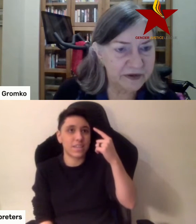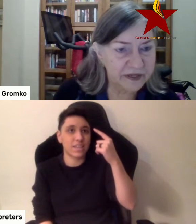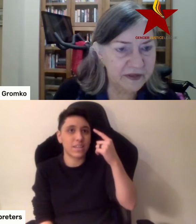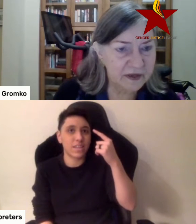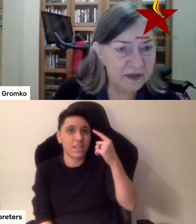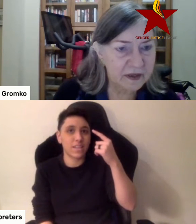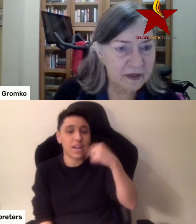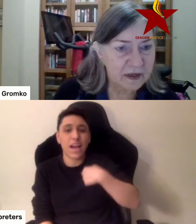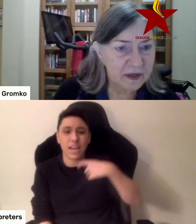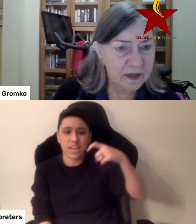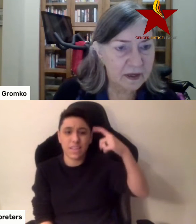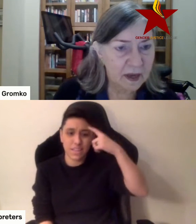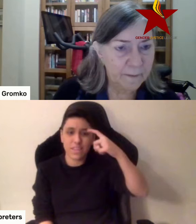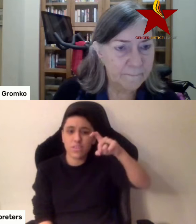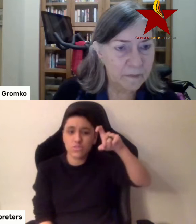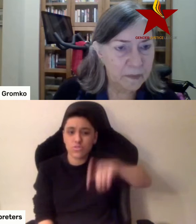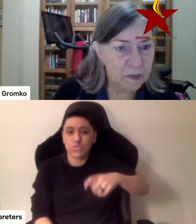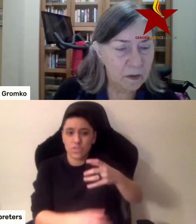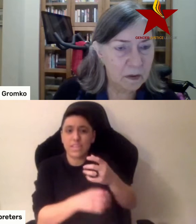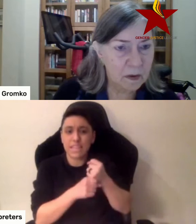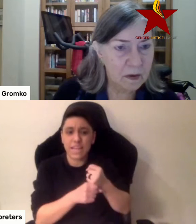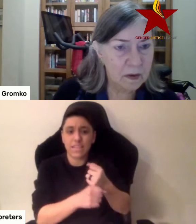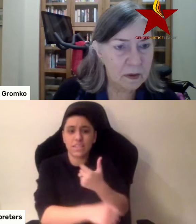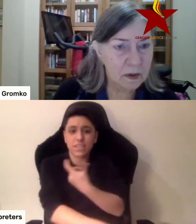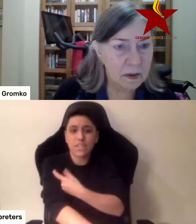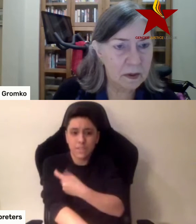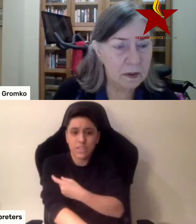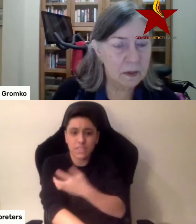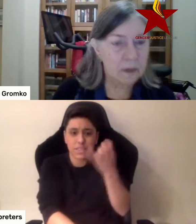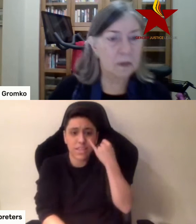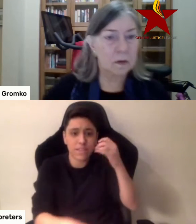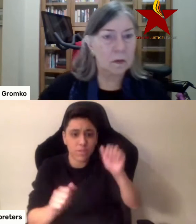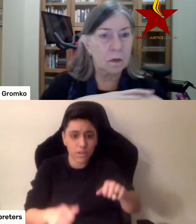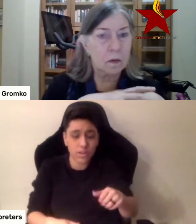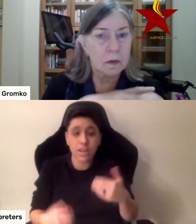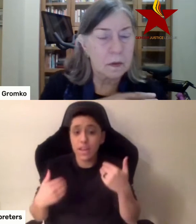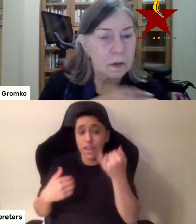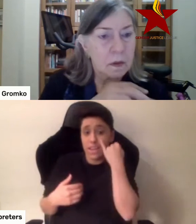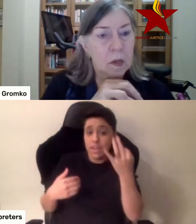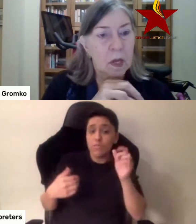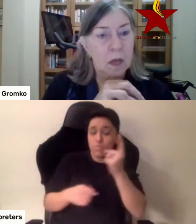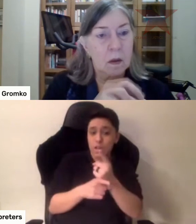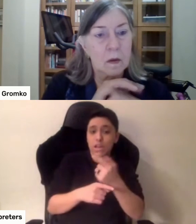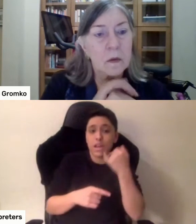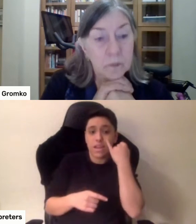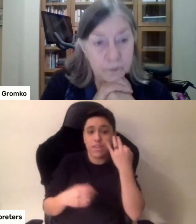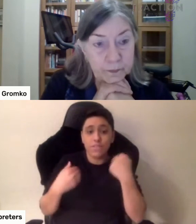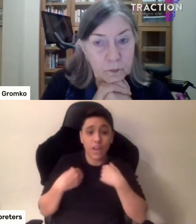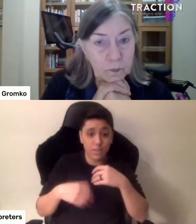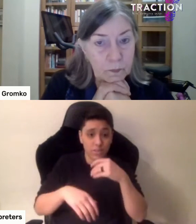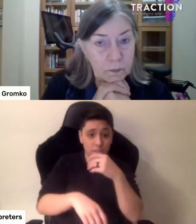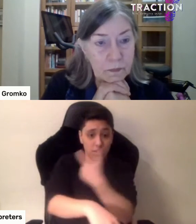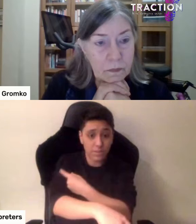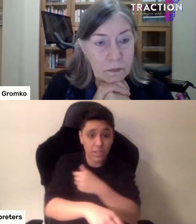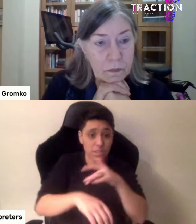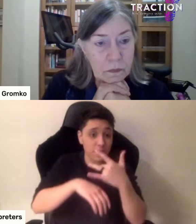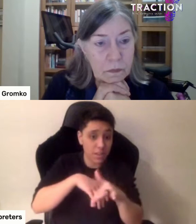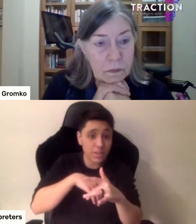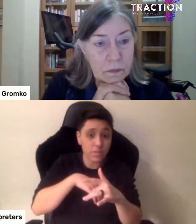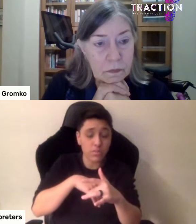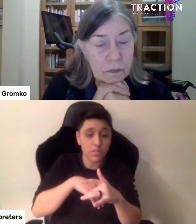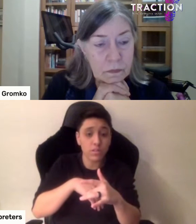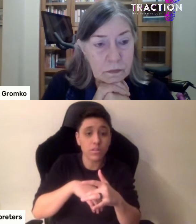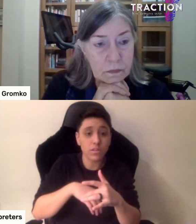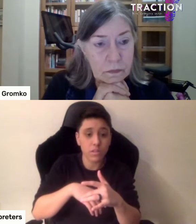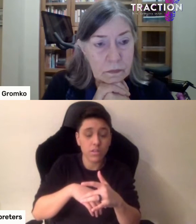you think, Patrick? Do you think? I think it's the same. If you have the vaccine available, and I just watched a lecture on this,